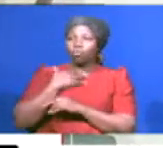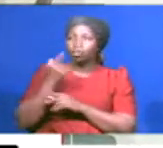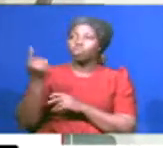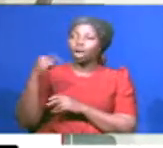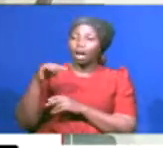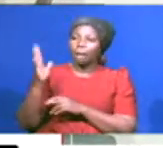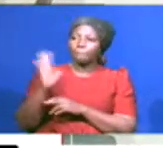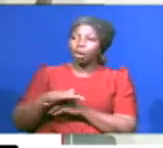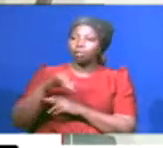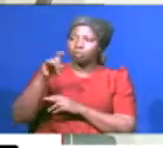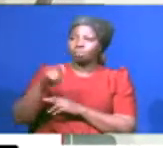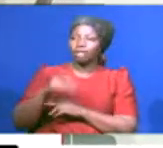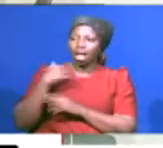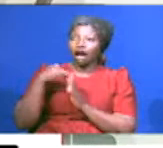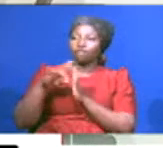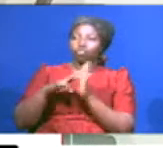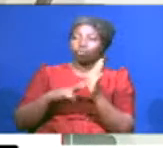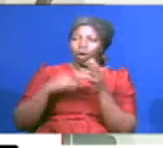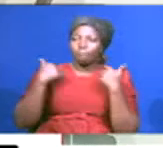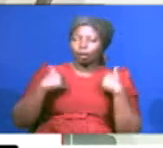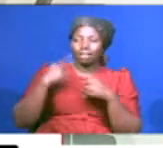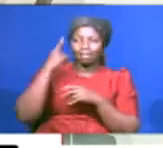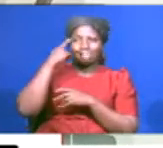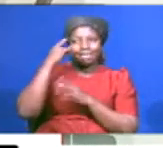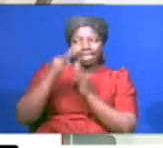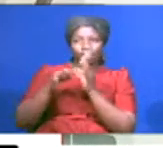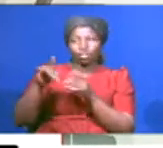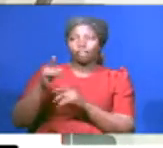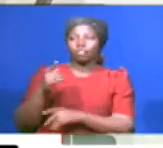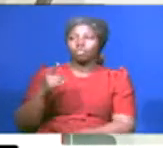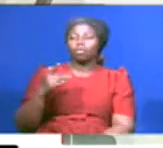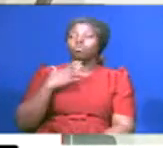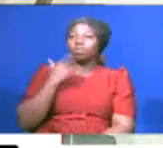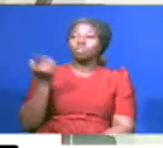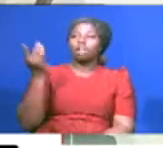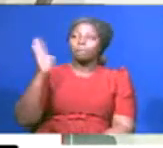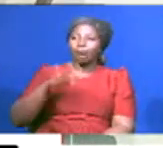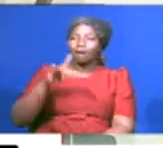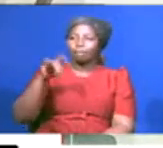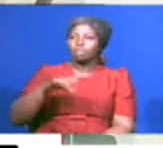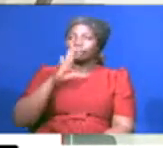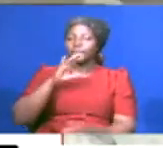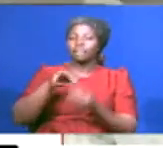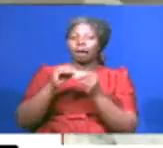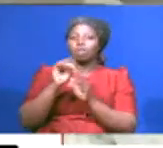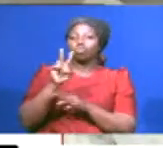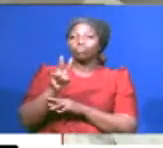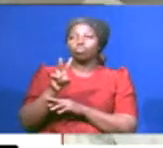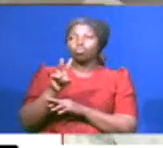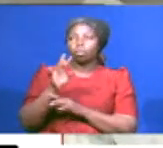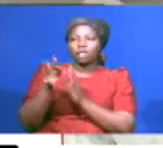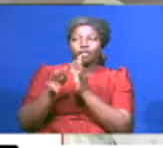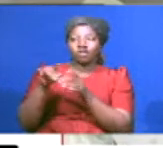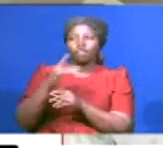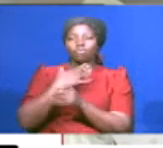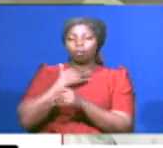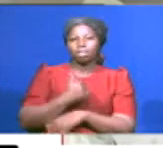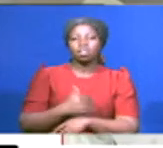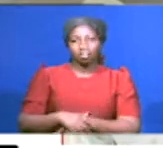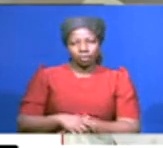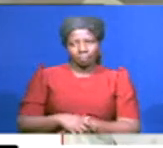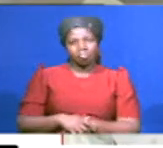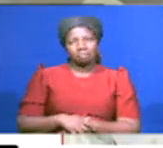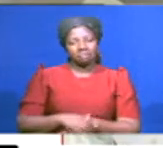condition, pia nitafikiria. Na kama atarudi, basi itabidi awe namba mbili. Come at a penda. Okay, we'll leave it at that. It's been great speaking